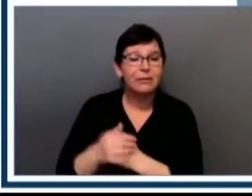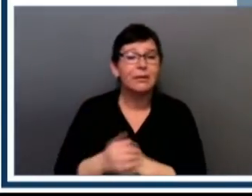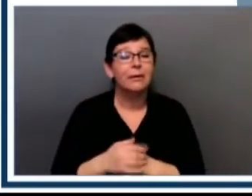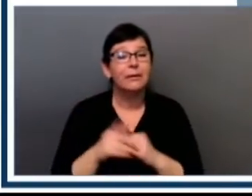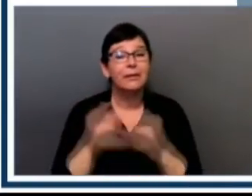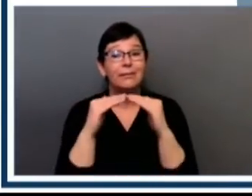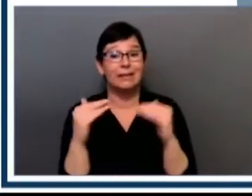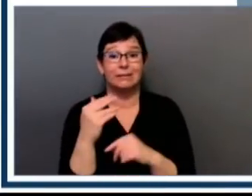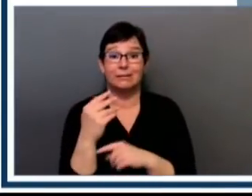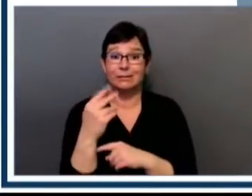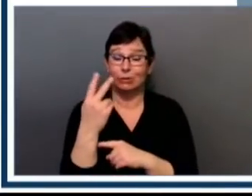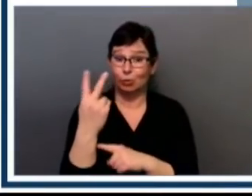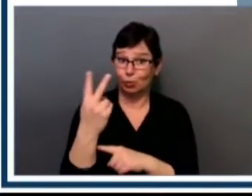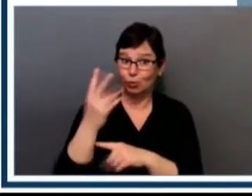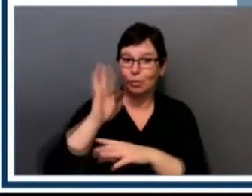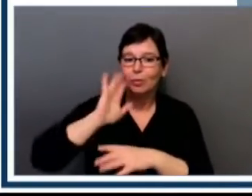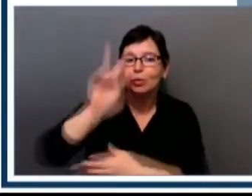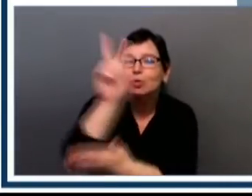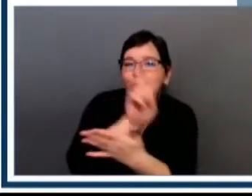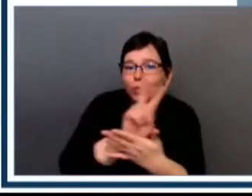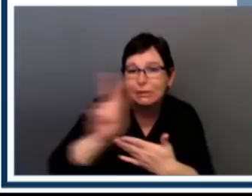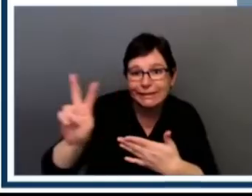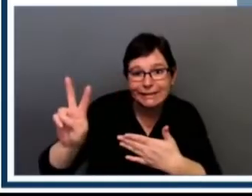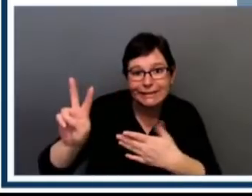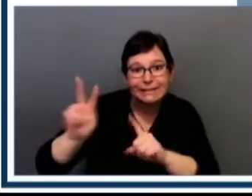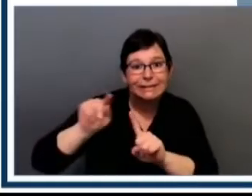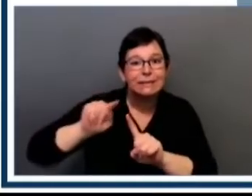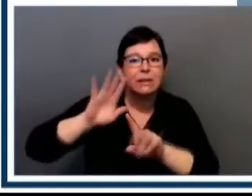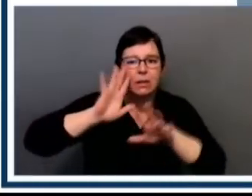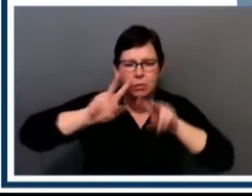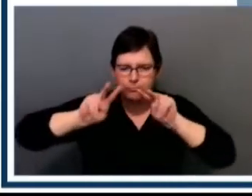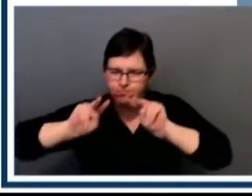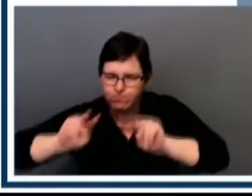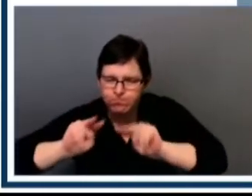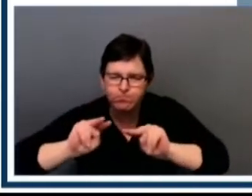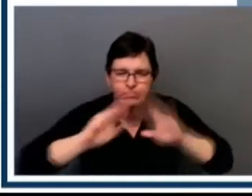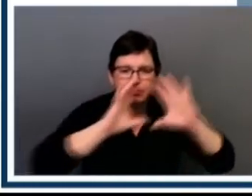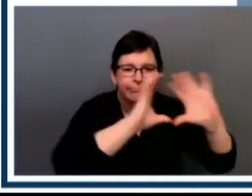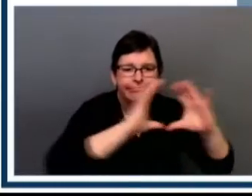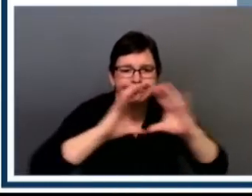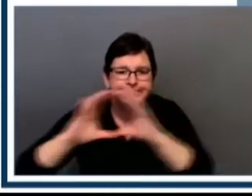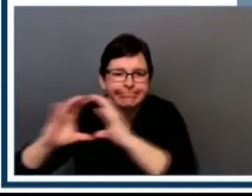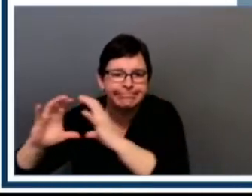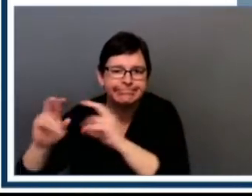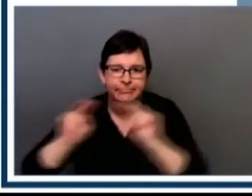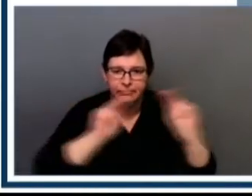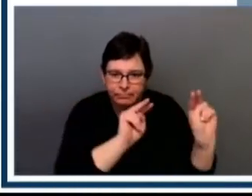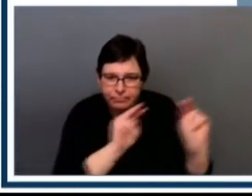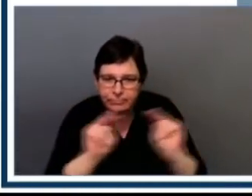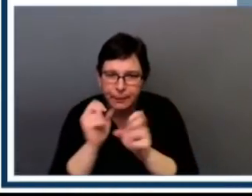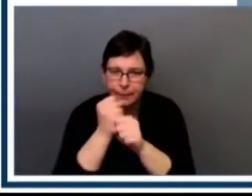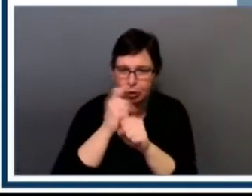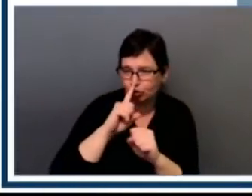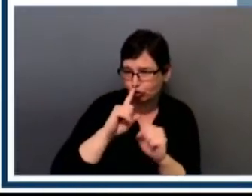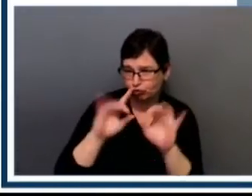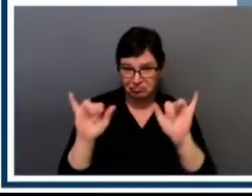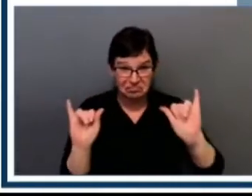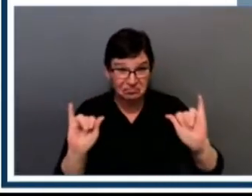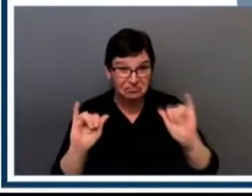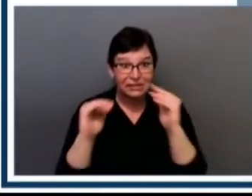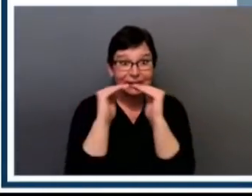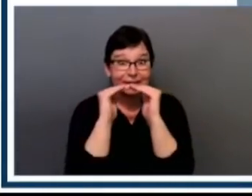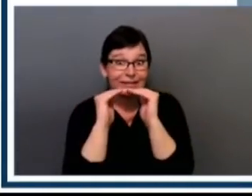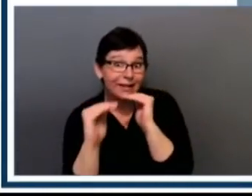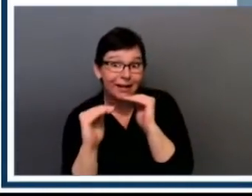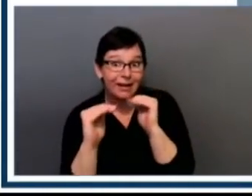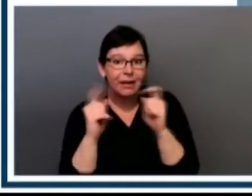if everything remains stable, we will move to Phase 3 on March the 21st. And at that point, restrictions and mandates will